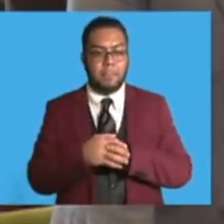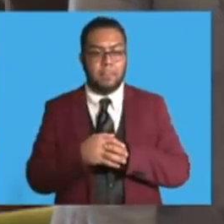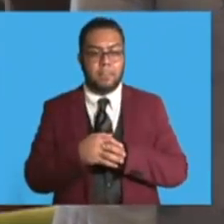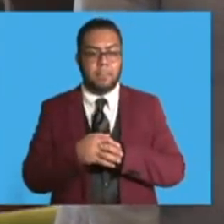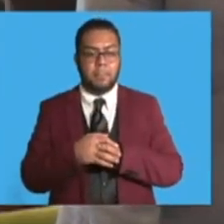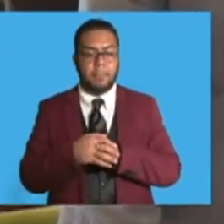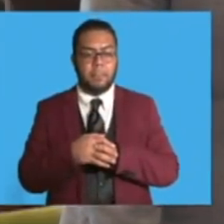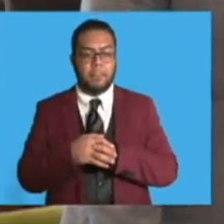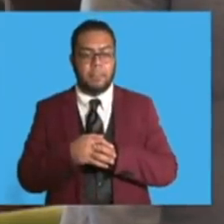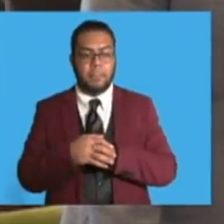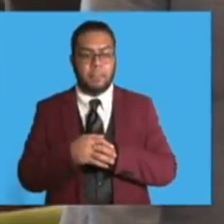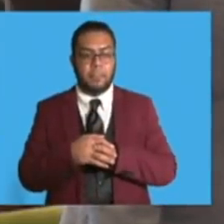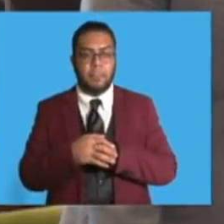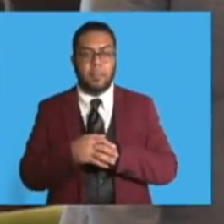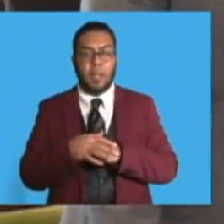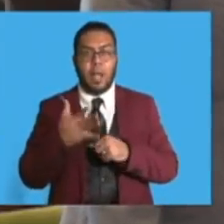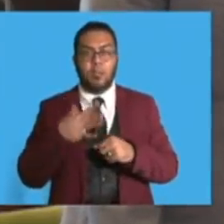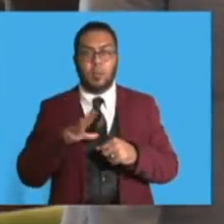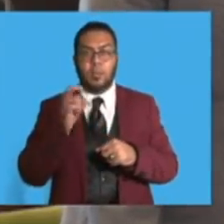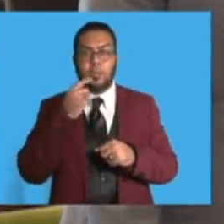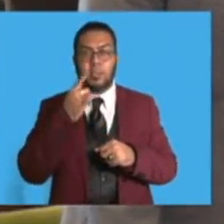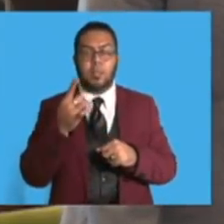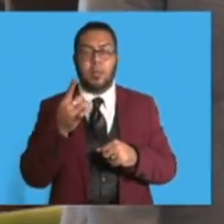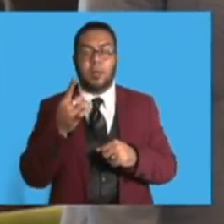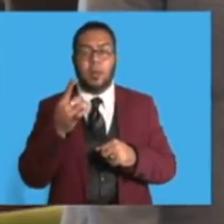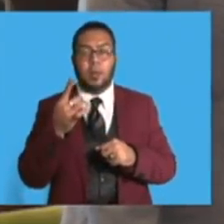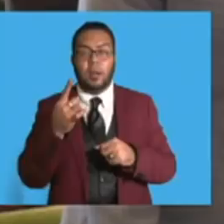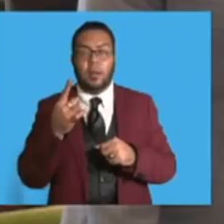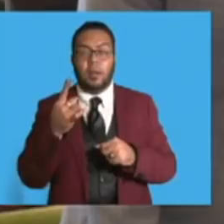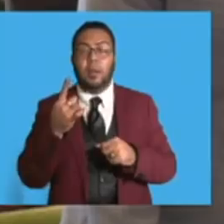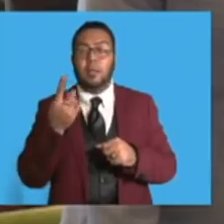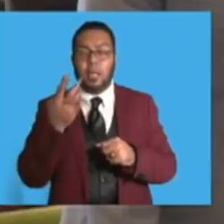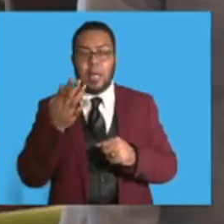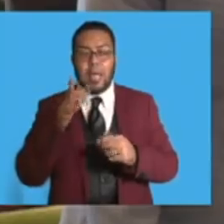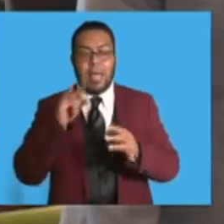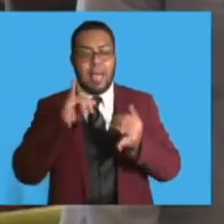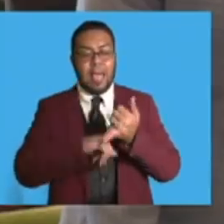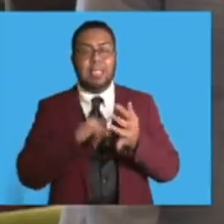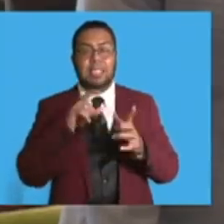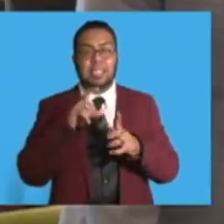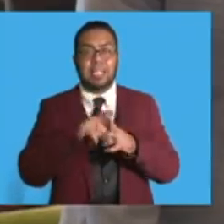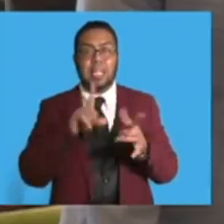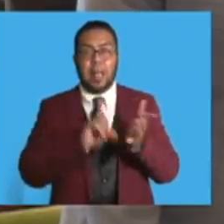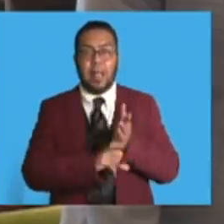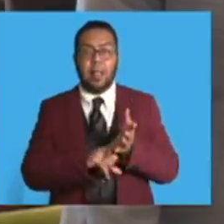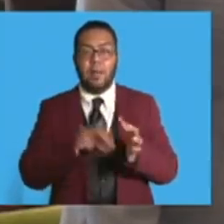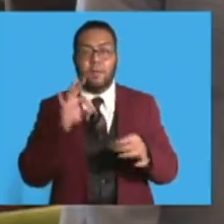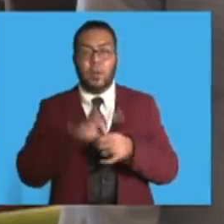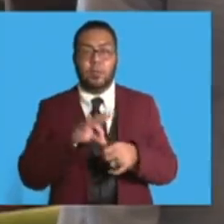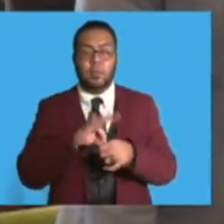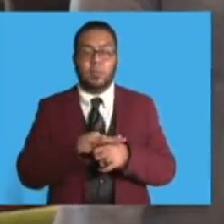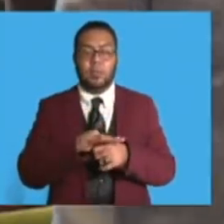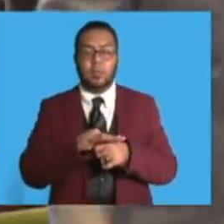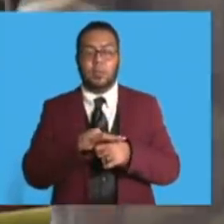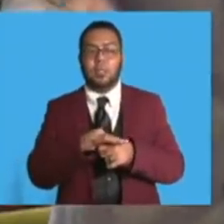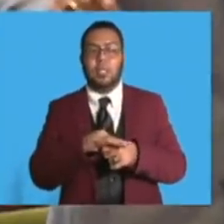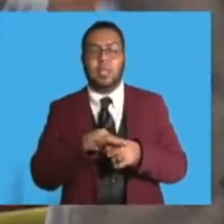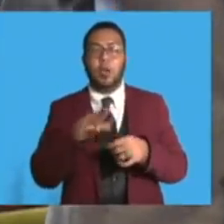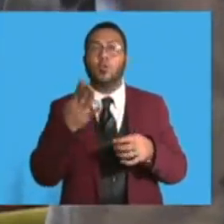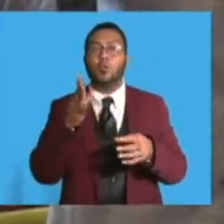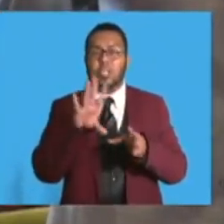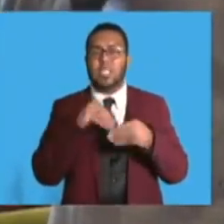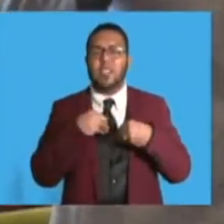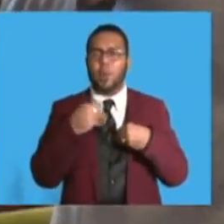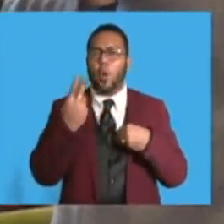2006 elections. The SDL votes in 2001-2006 election, this is how it goes. In SDL 2001, they received